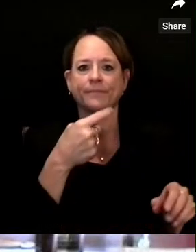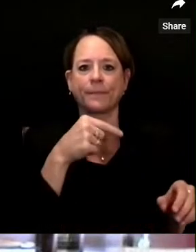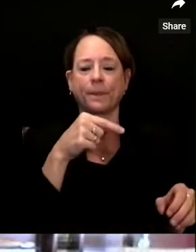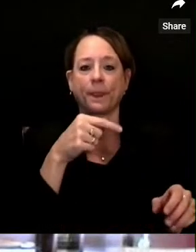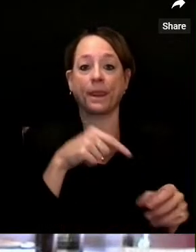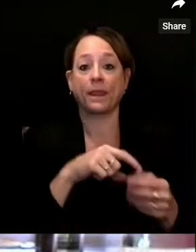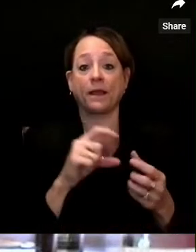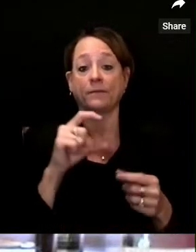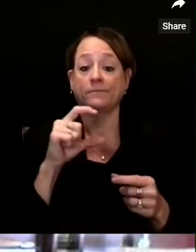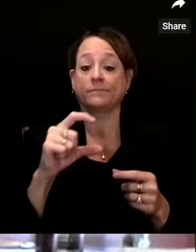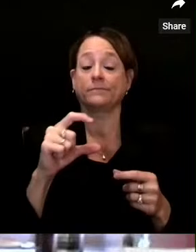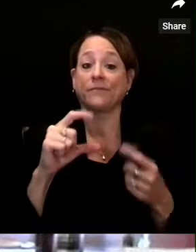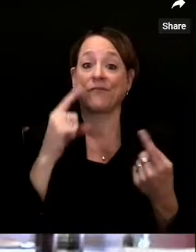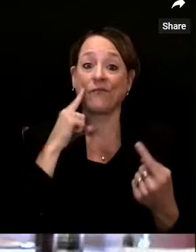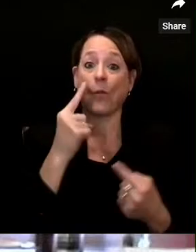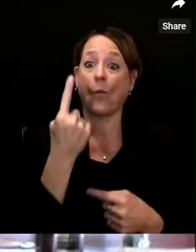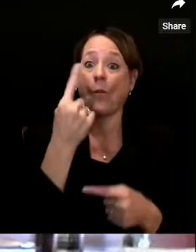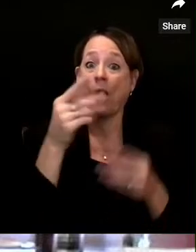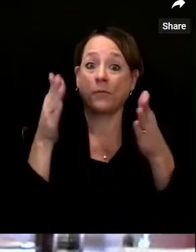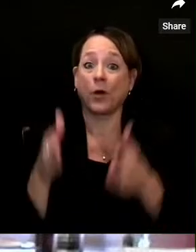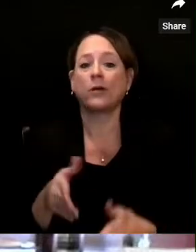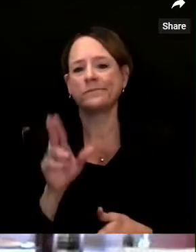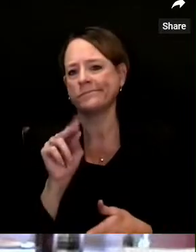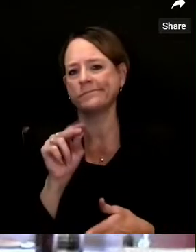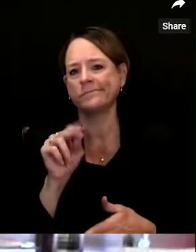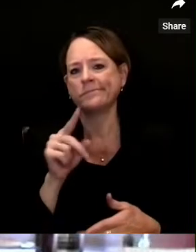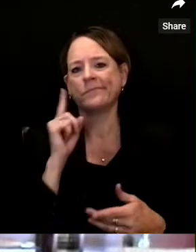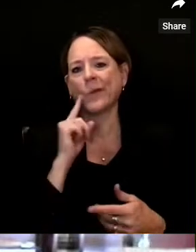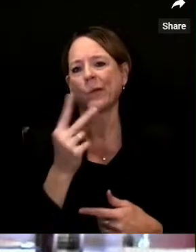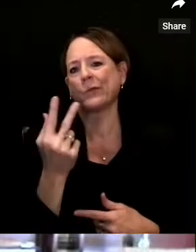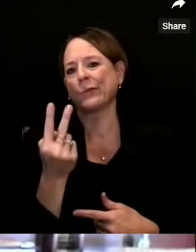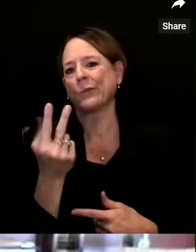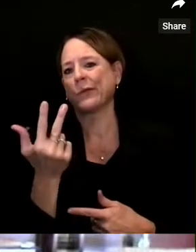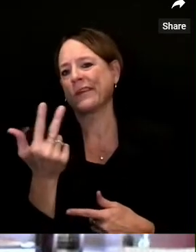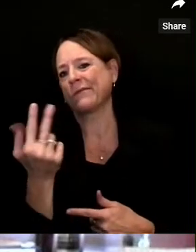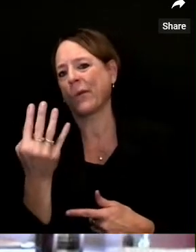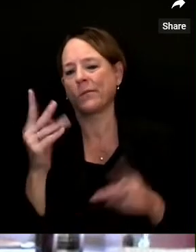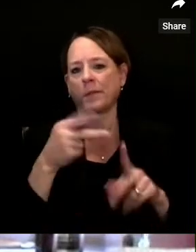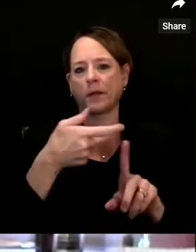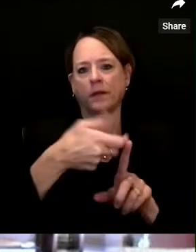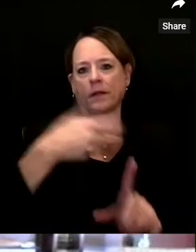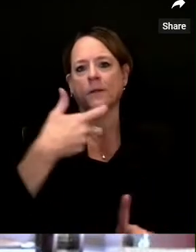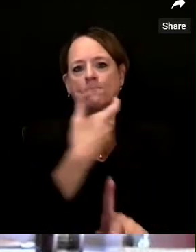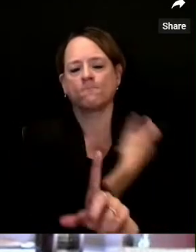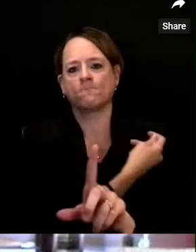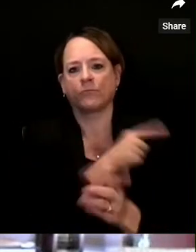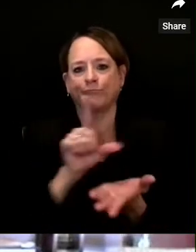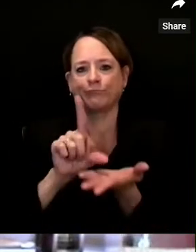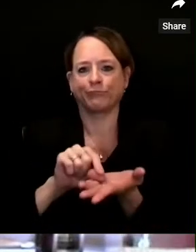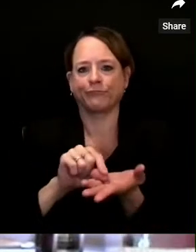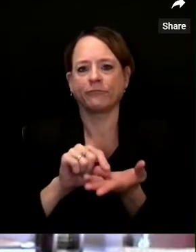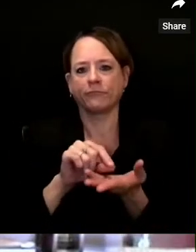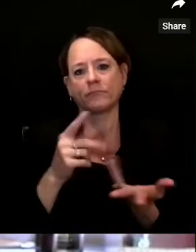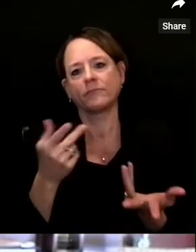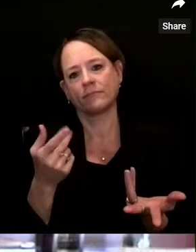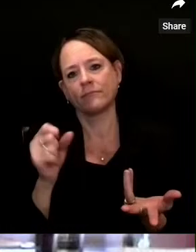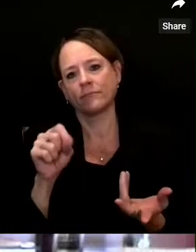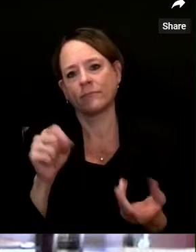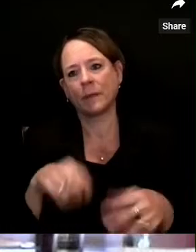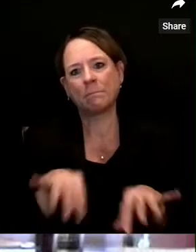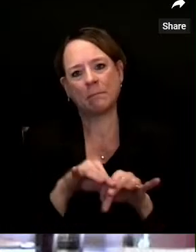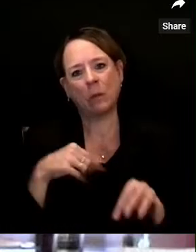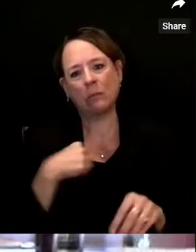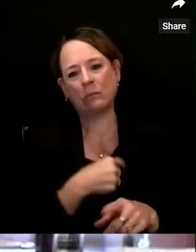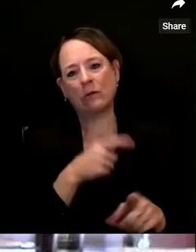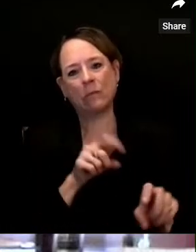the doses that go unused, because that's important for us all to do as good stewards of this resource. But it's really important to